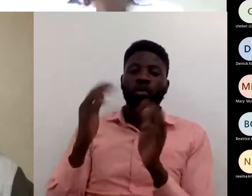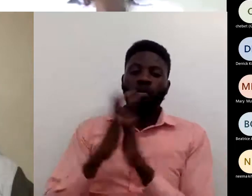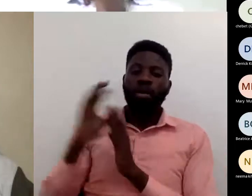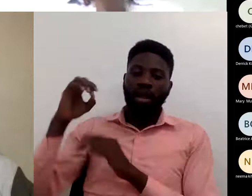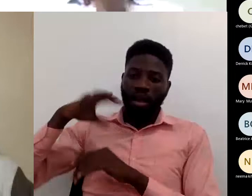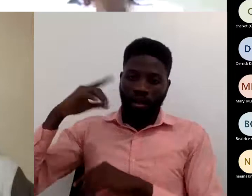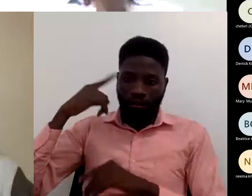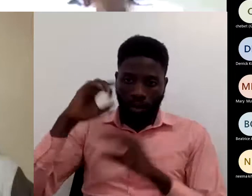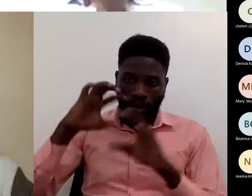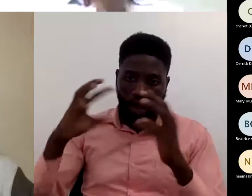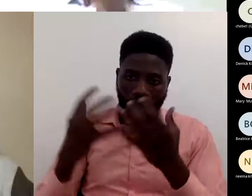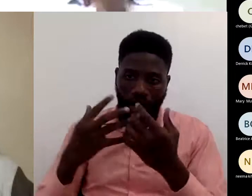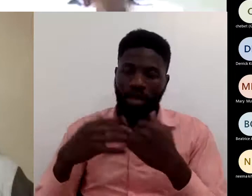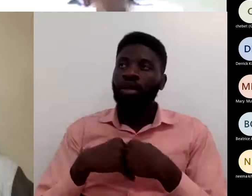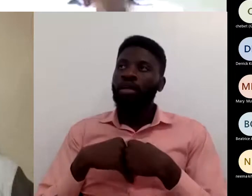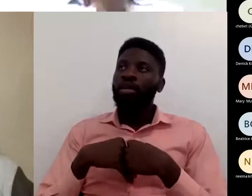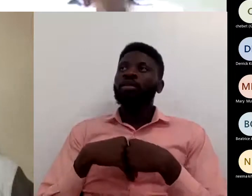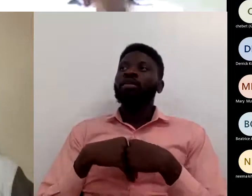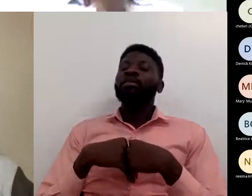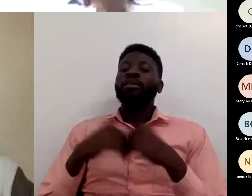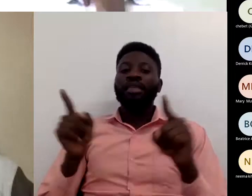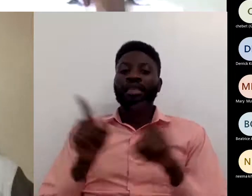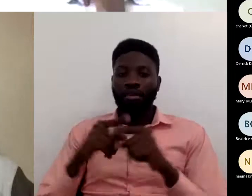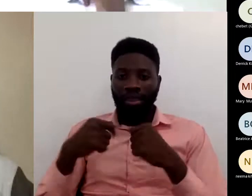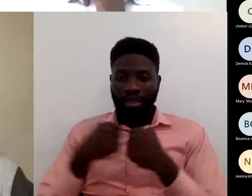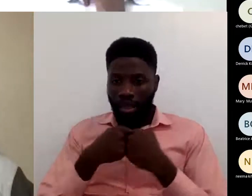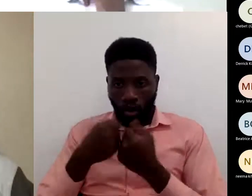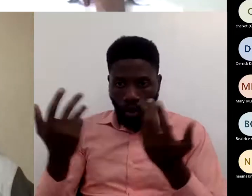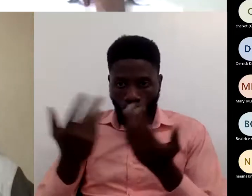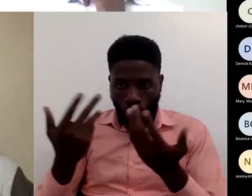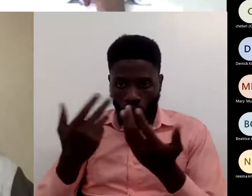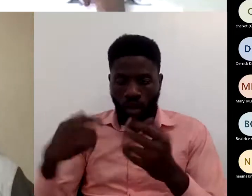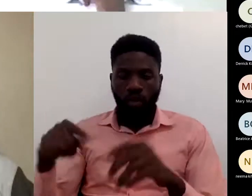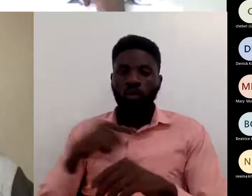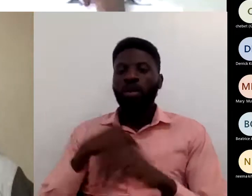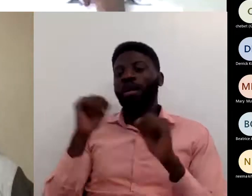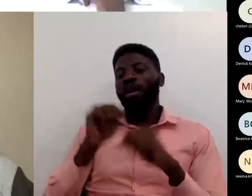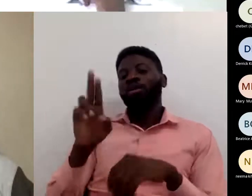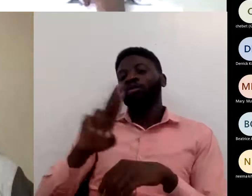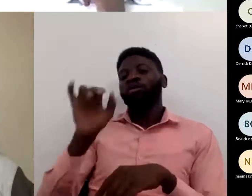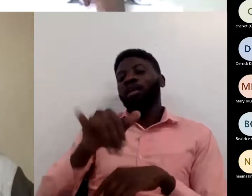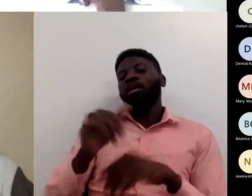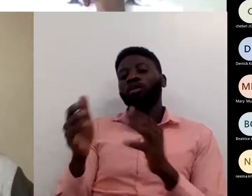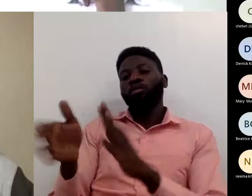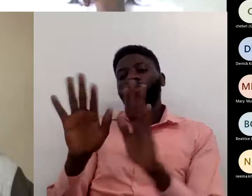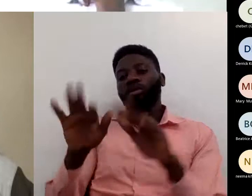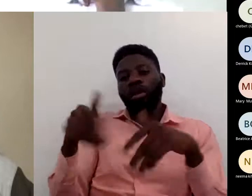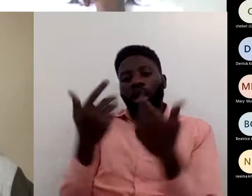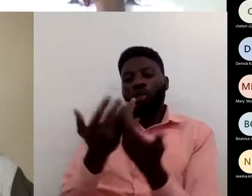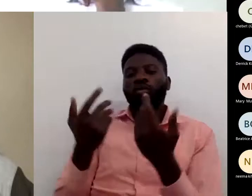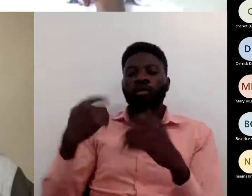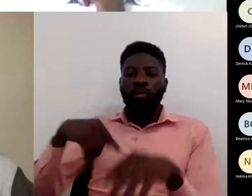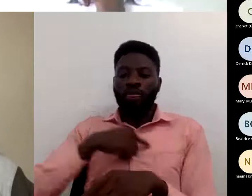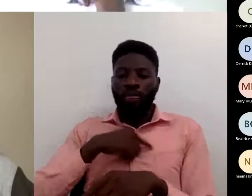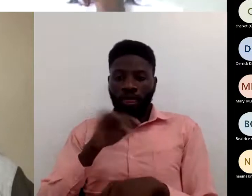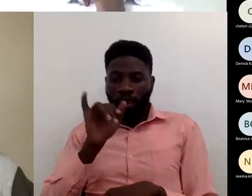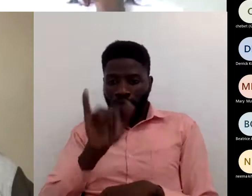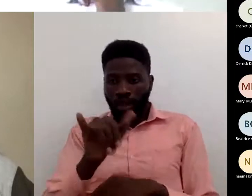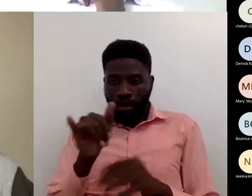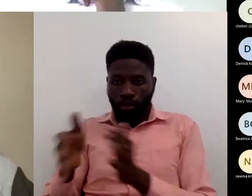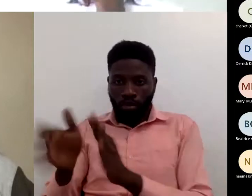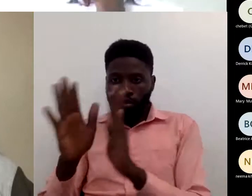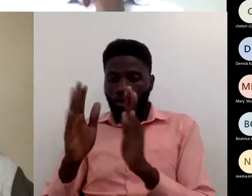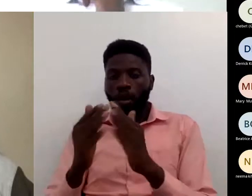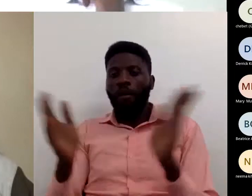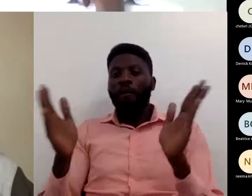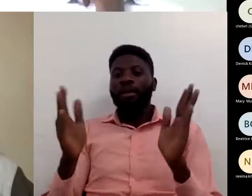And hence the challenge then is, how do you take advantage of that? How do you open up that space for yourself so that